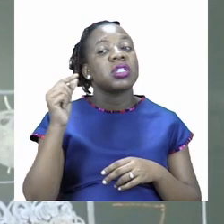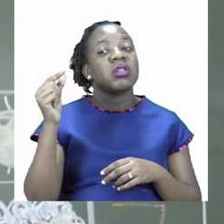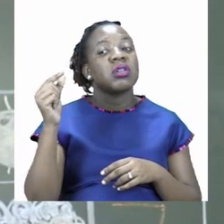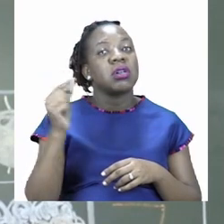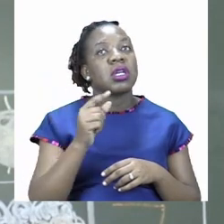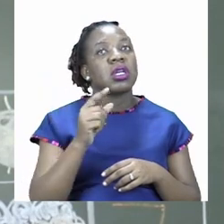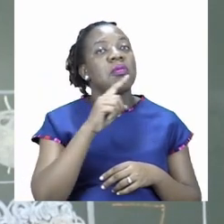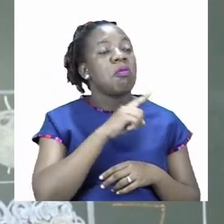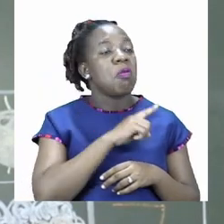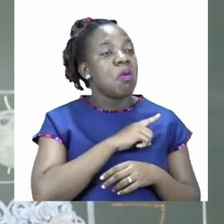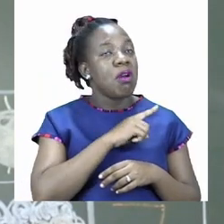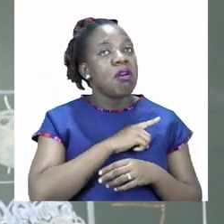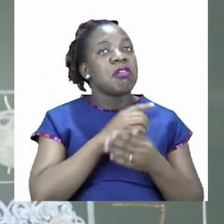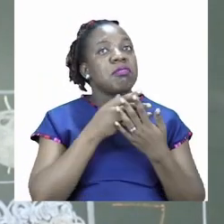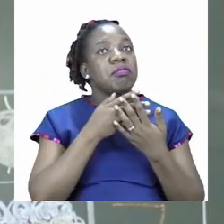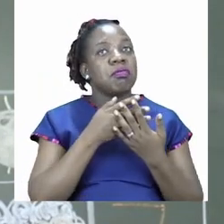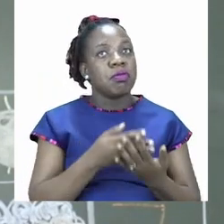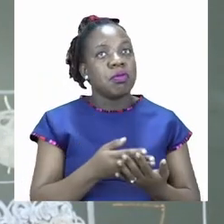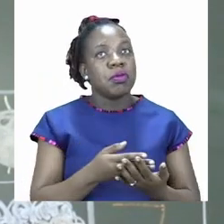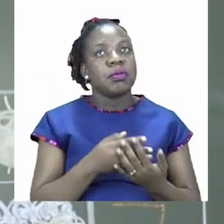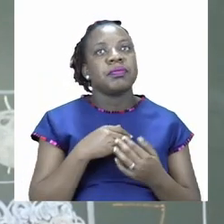kilograms. Remember,